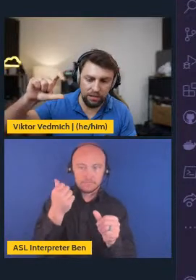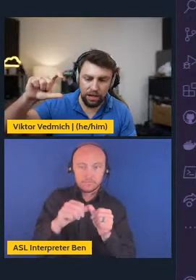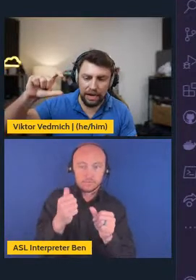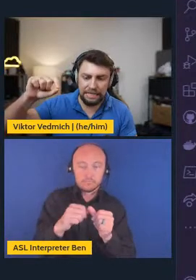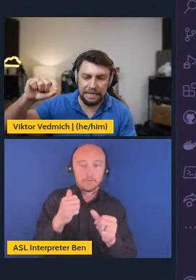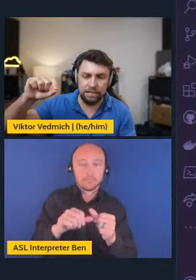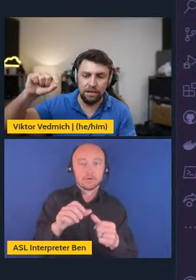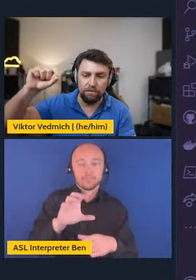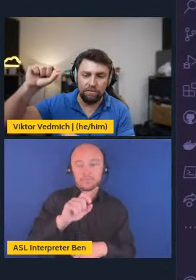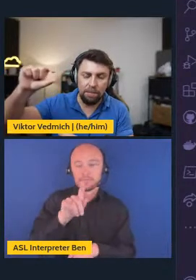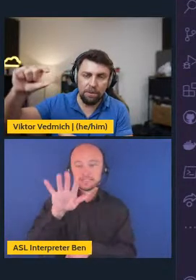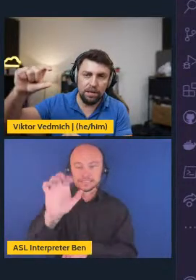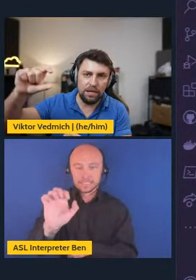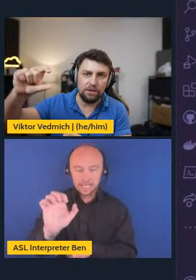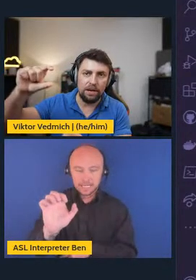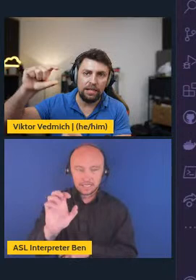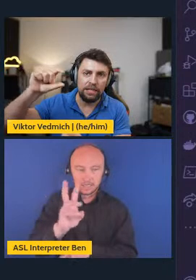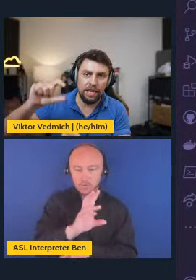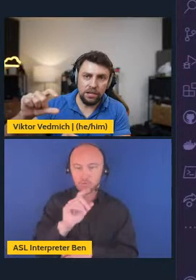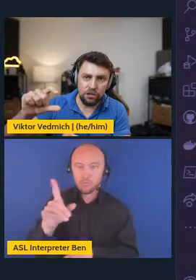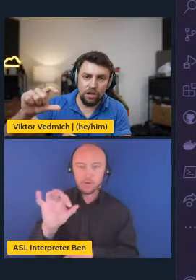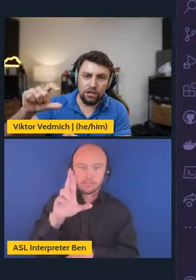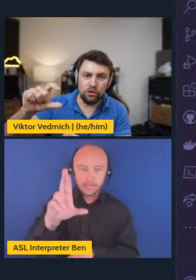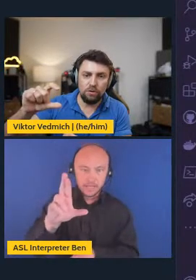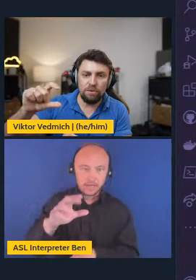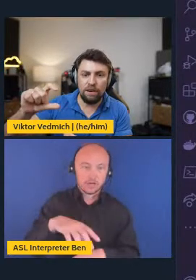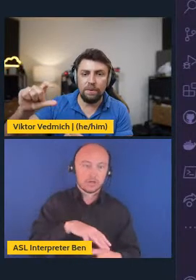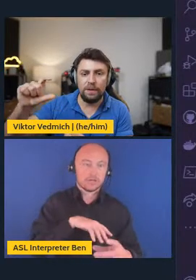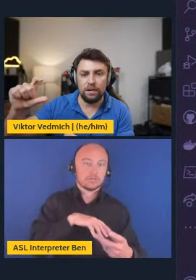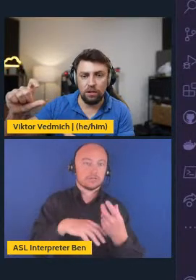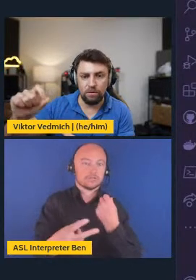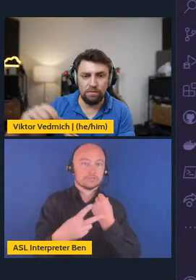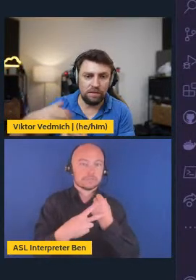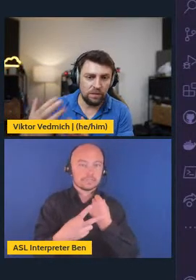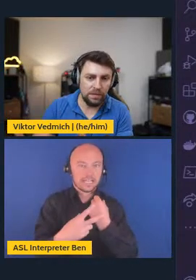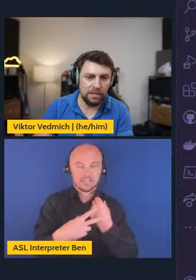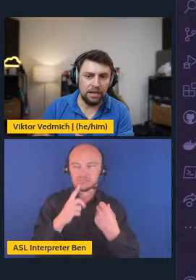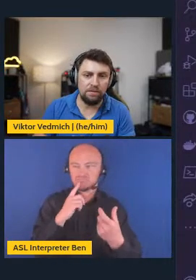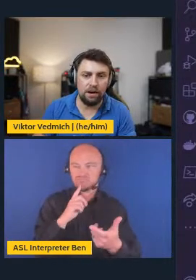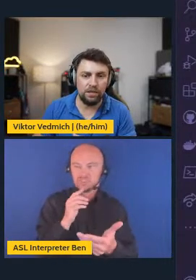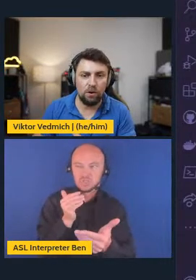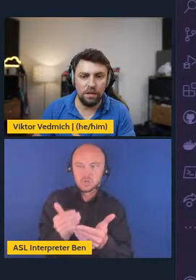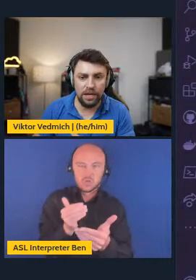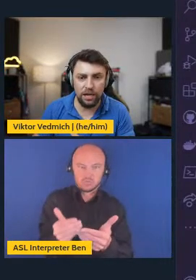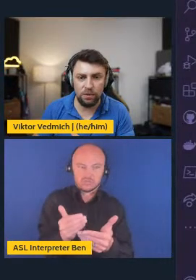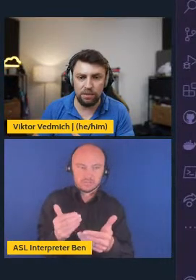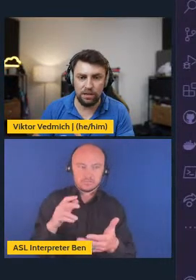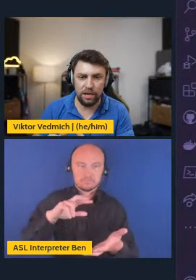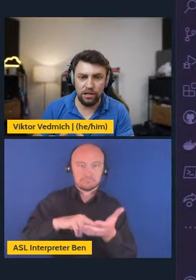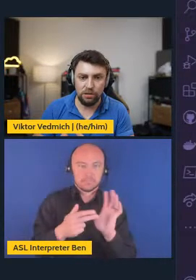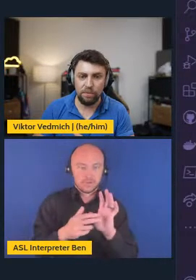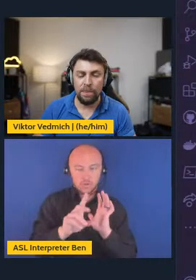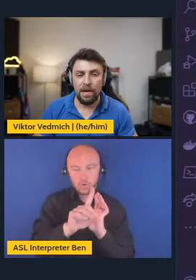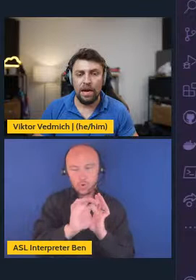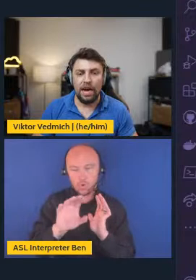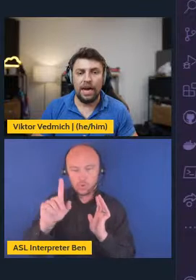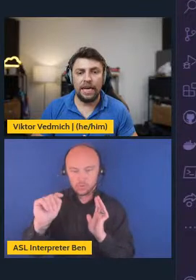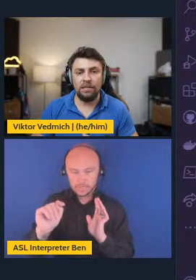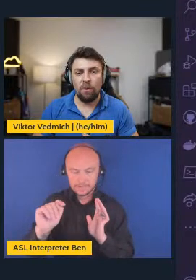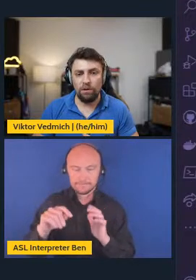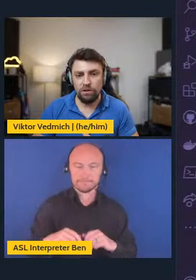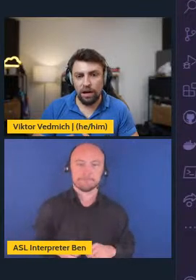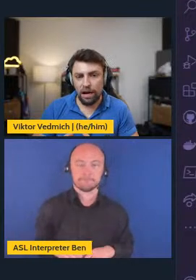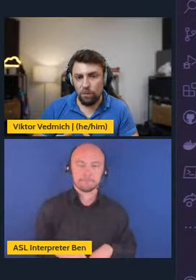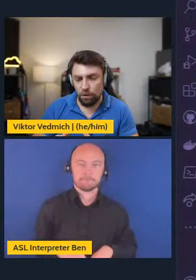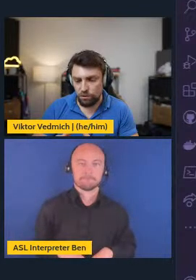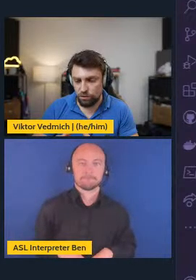slides, I said web layer and cache should be very, very close. For that reason, I defined collocate with the cache. And